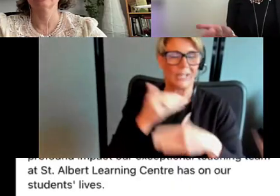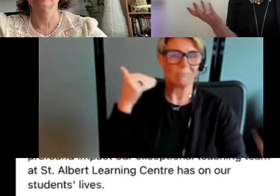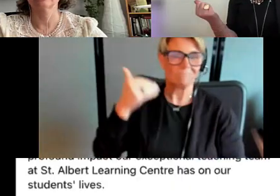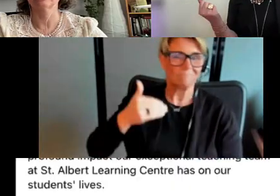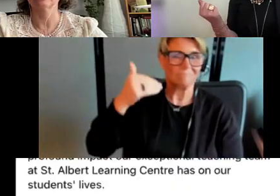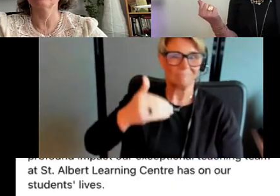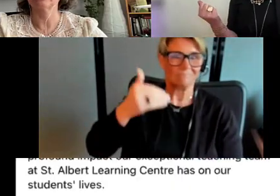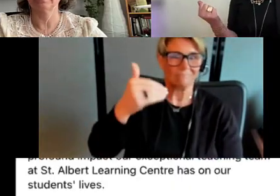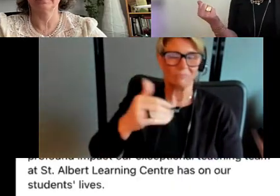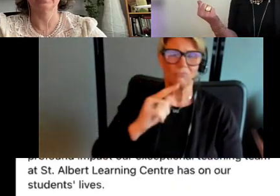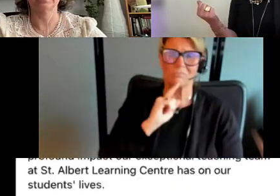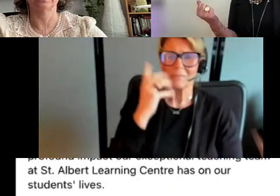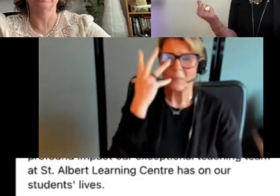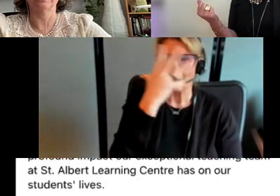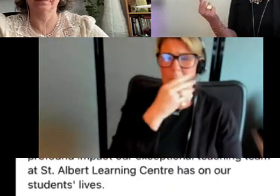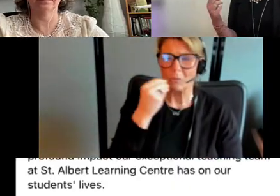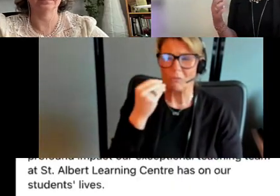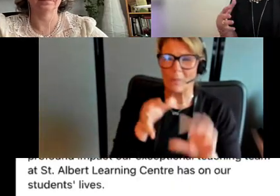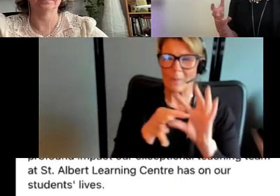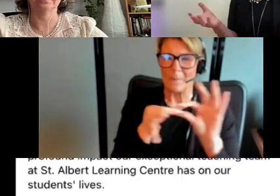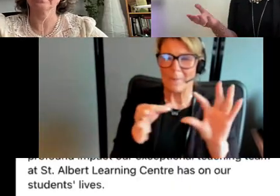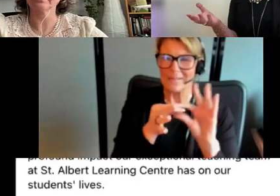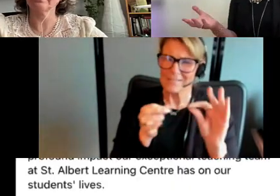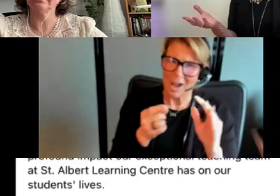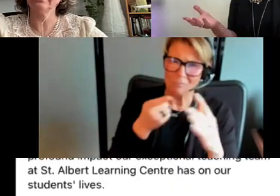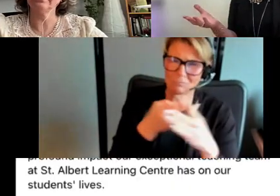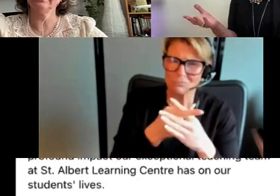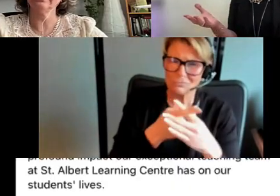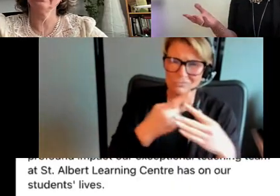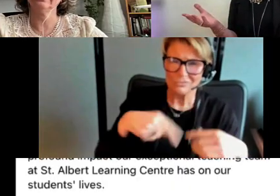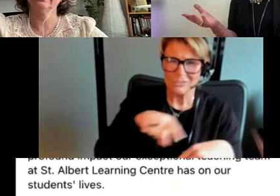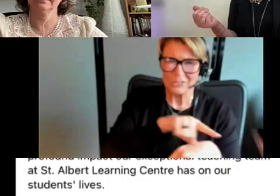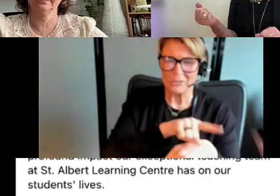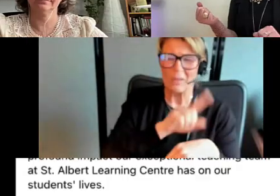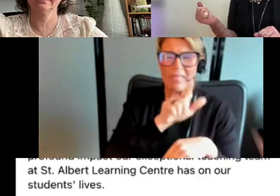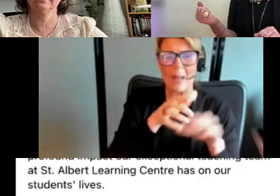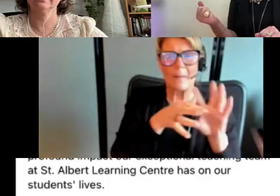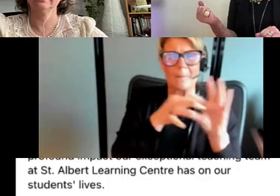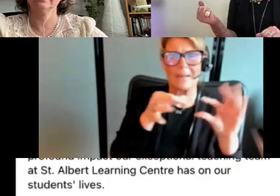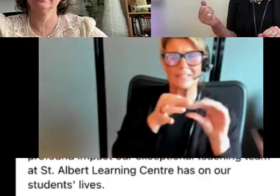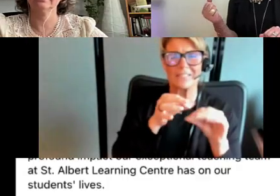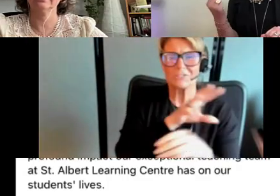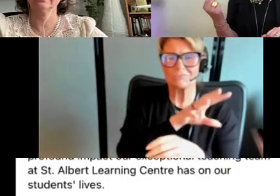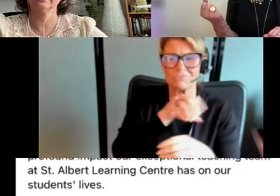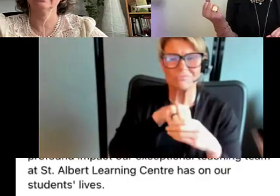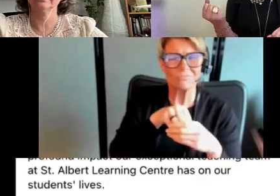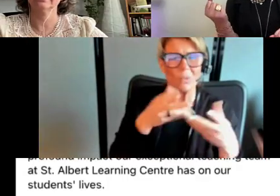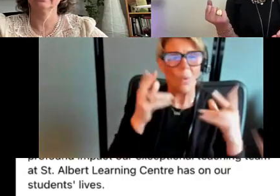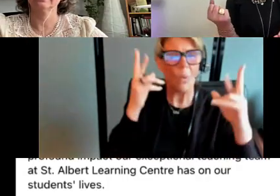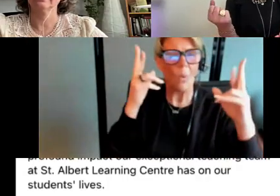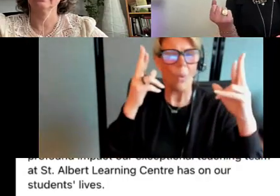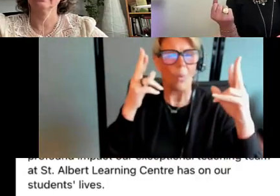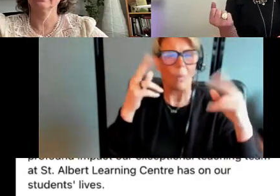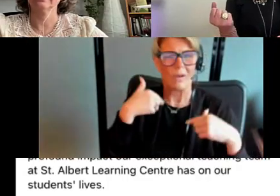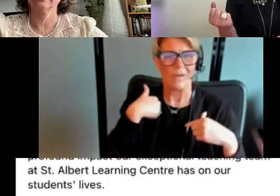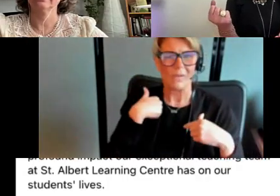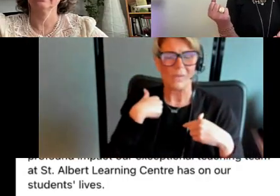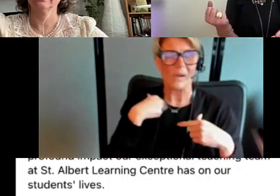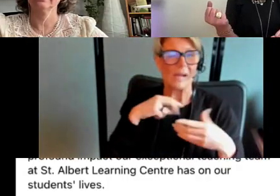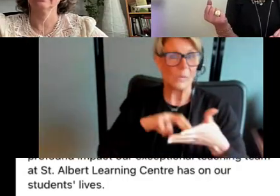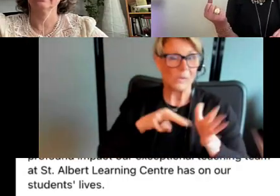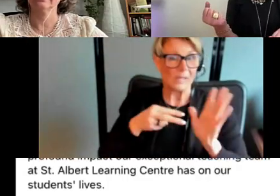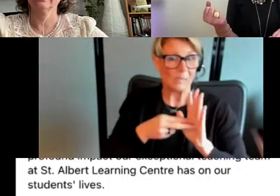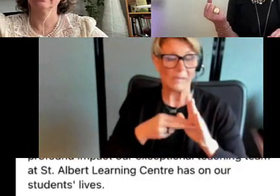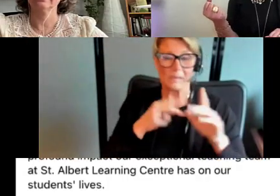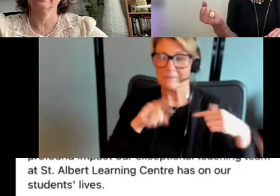right? It's such a beautiful message, right? And it's also a message of hope because now in my hand, I have a tool that can get me out of the cycle